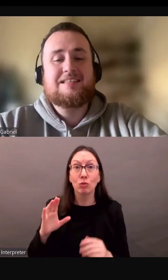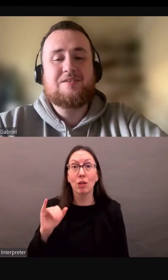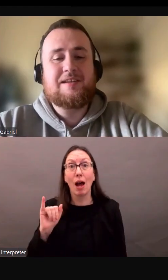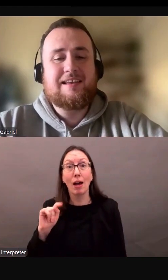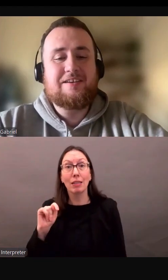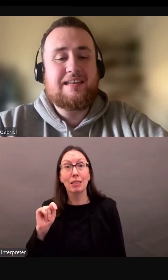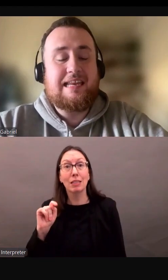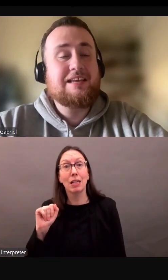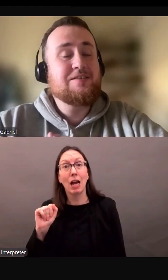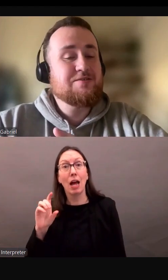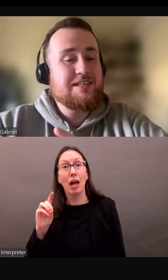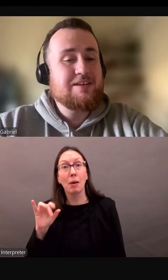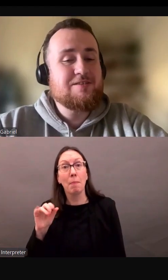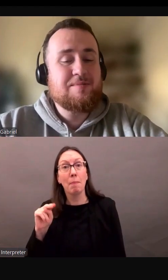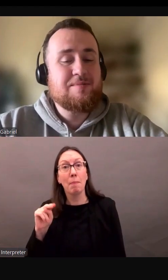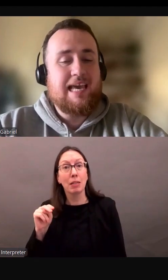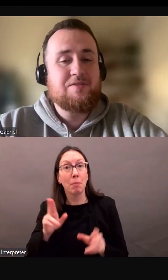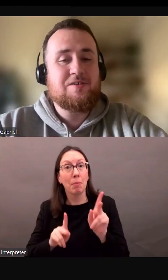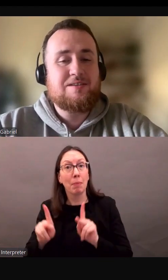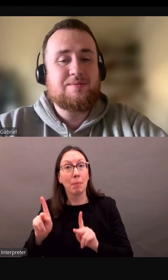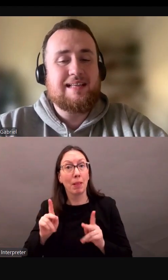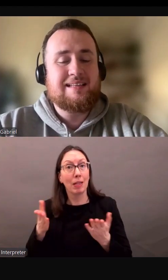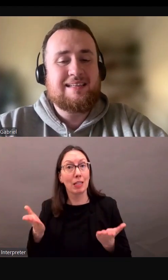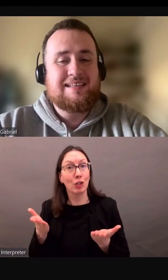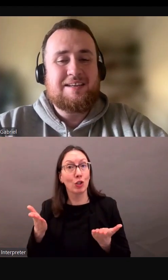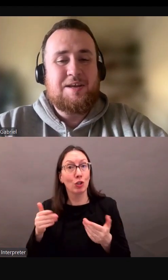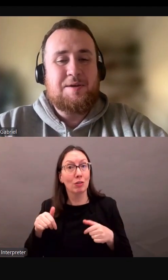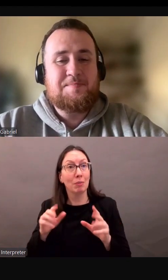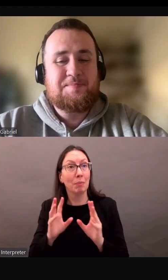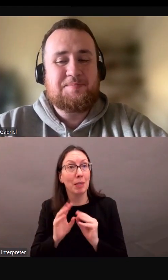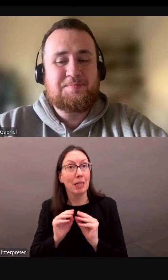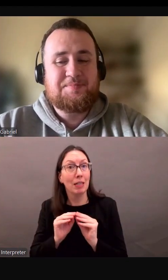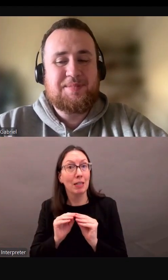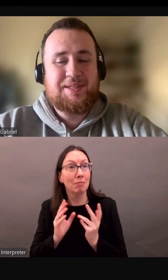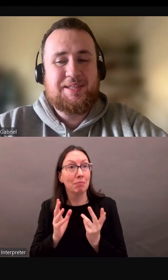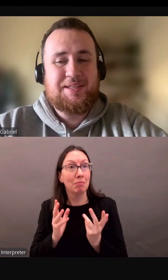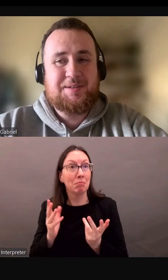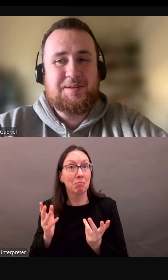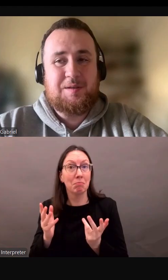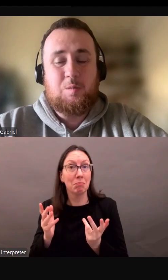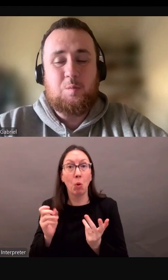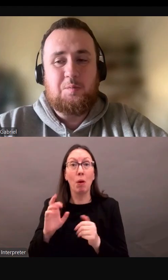that's totally good. And you can always reach out to me after as well.